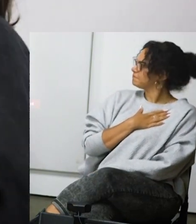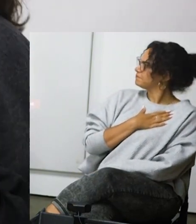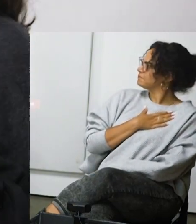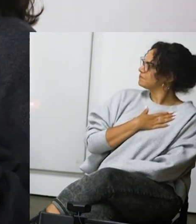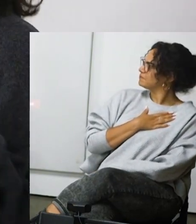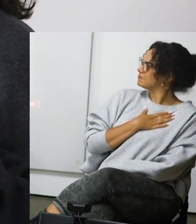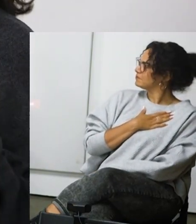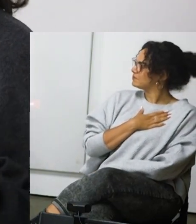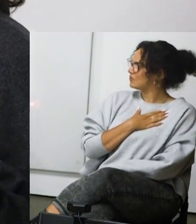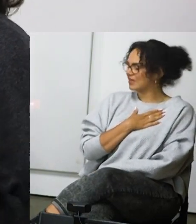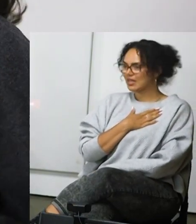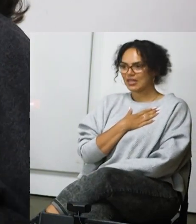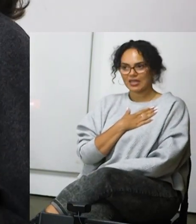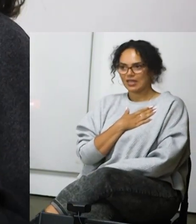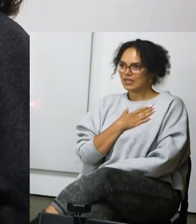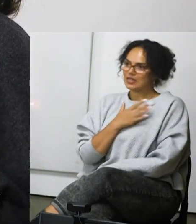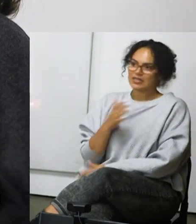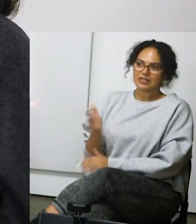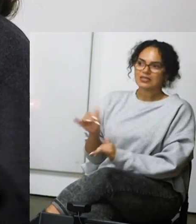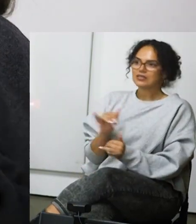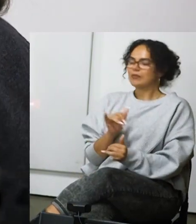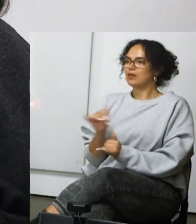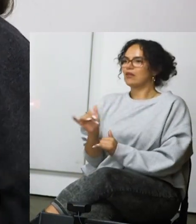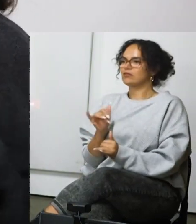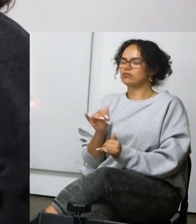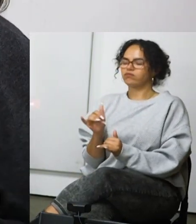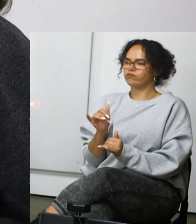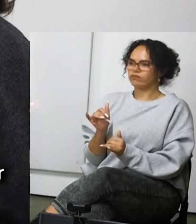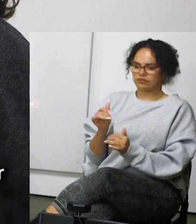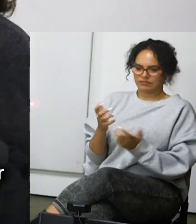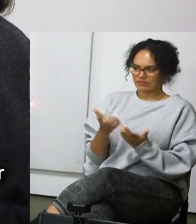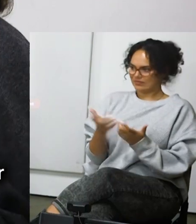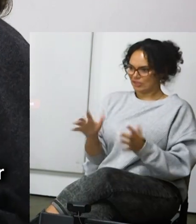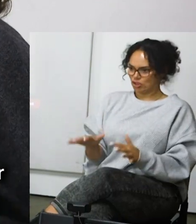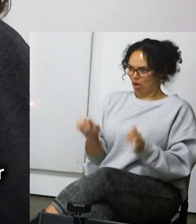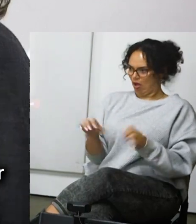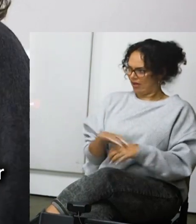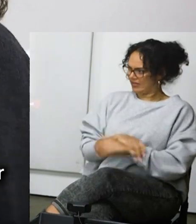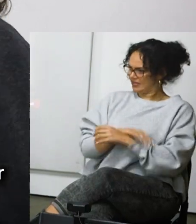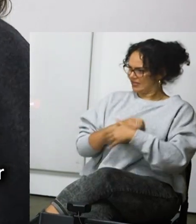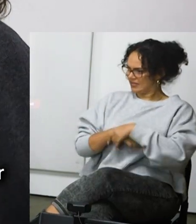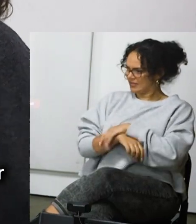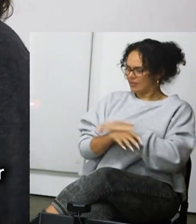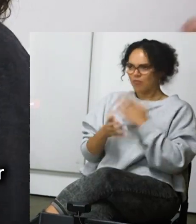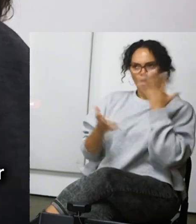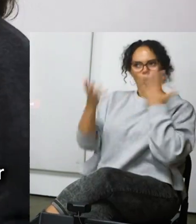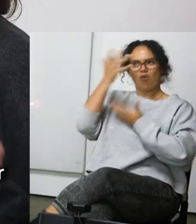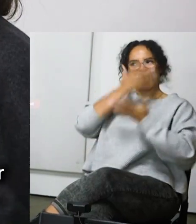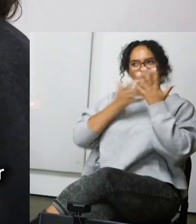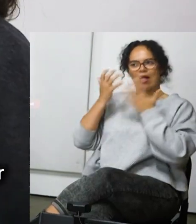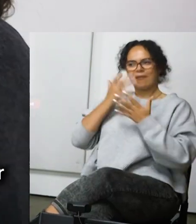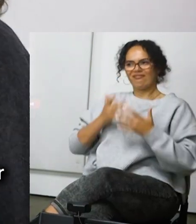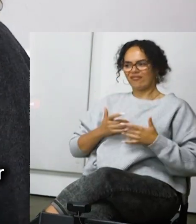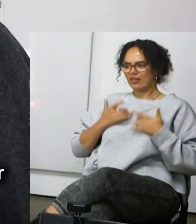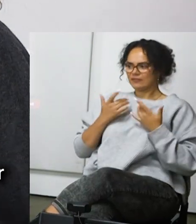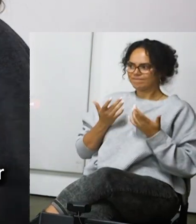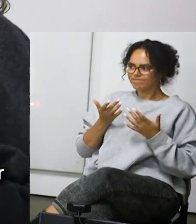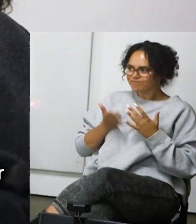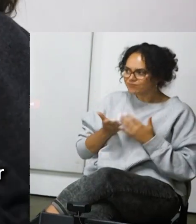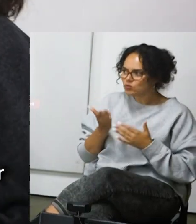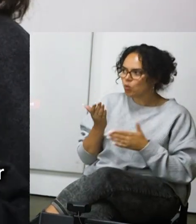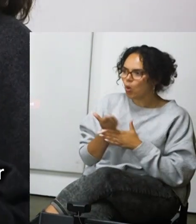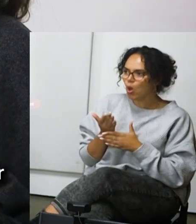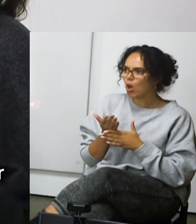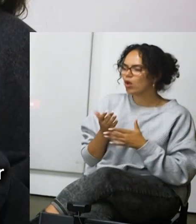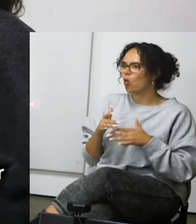it's quite easy for it to feel overwhelming to even begin actioning any of this in your work or in your workplace or in the way